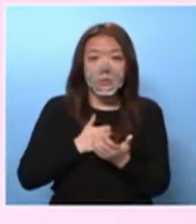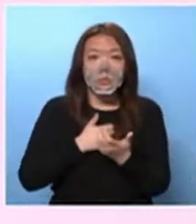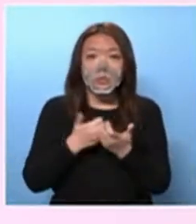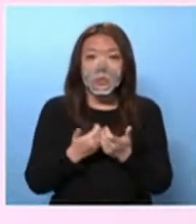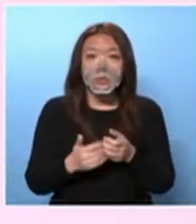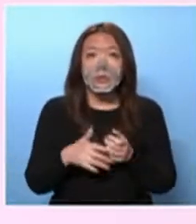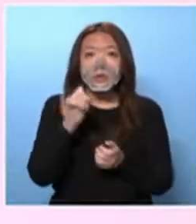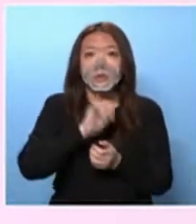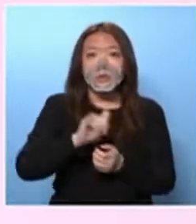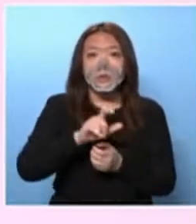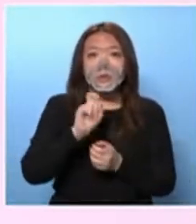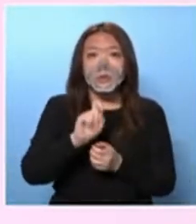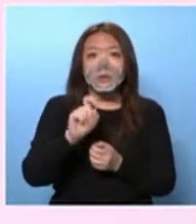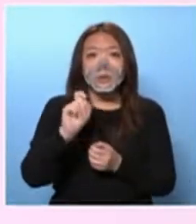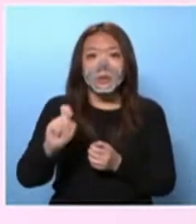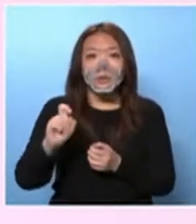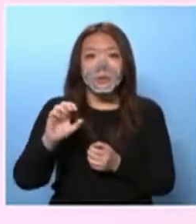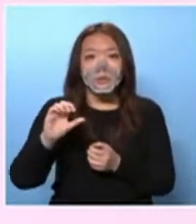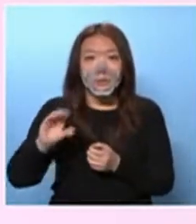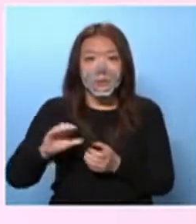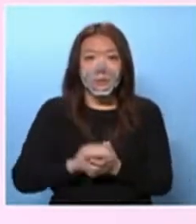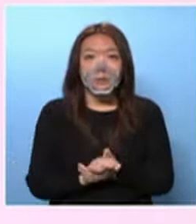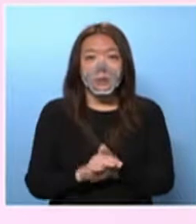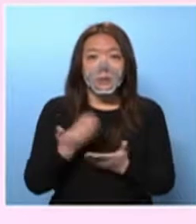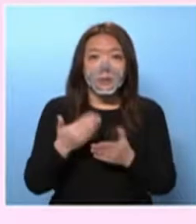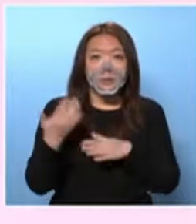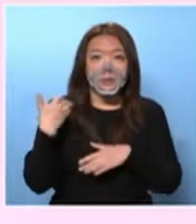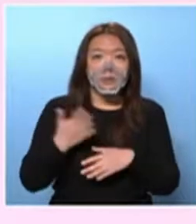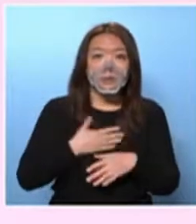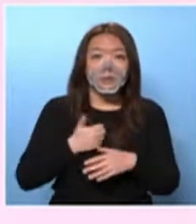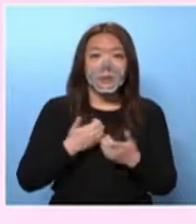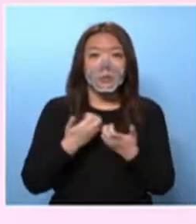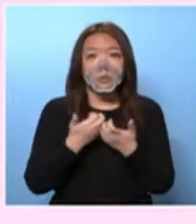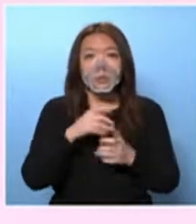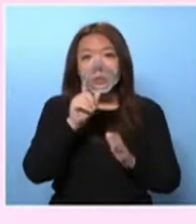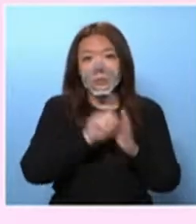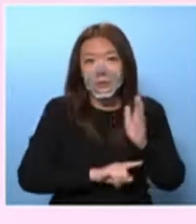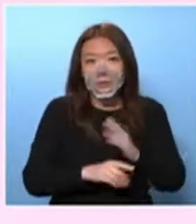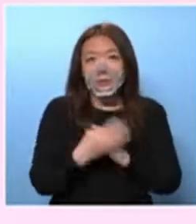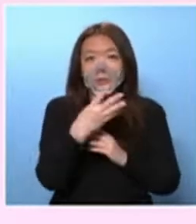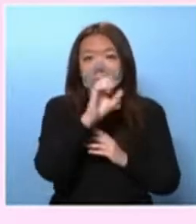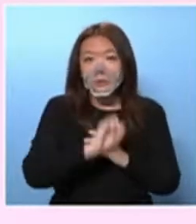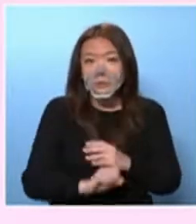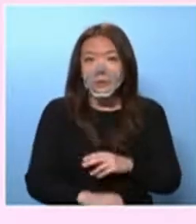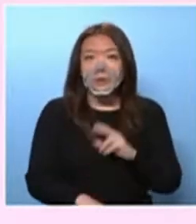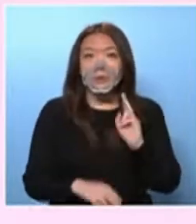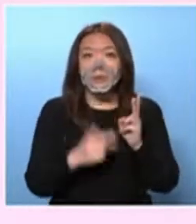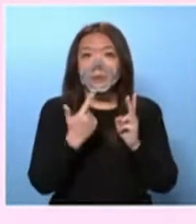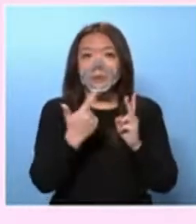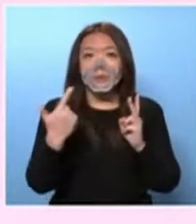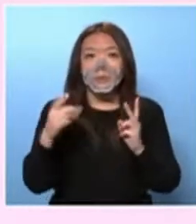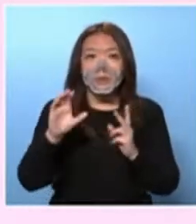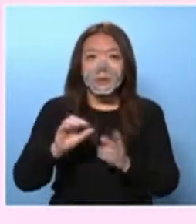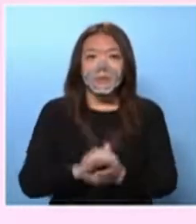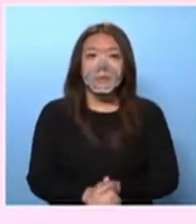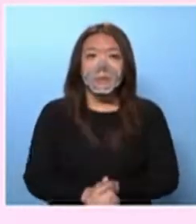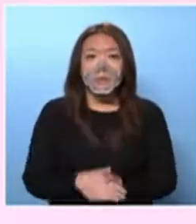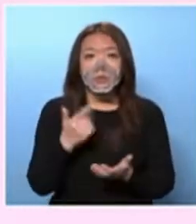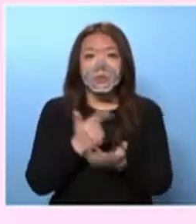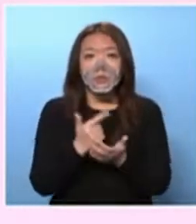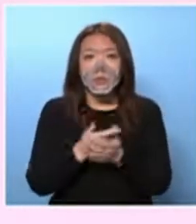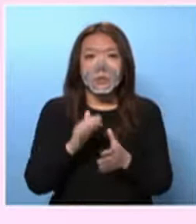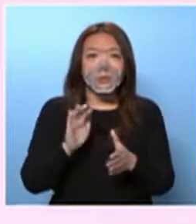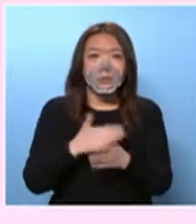government expenditure, the revised estimate is $699 billion, 4% or $28.8 billion lower than the original